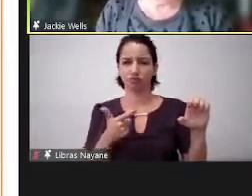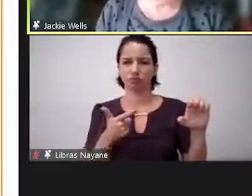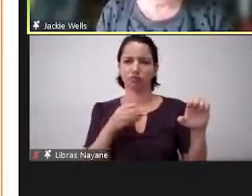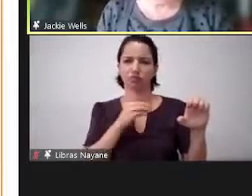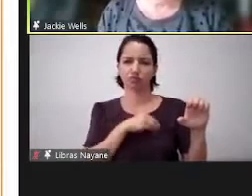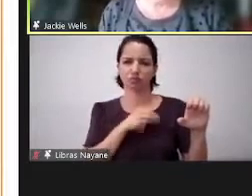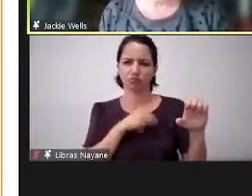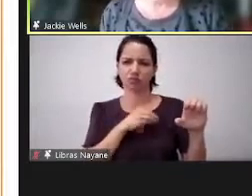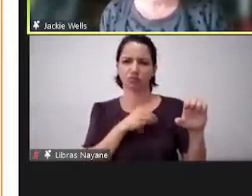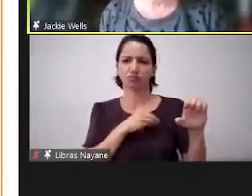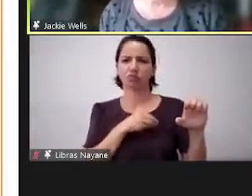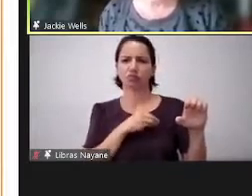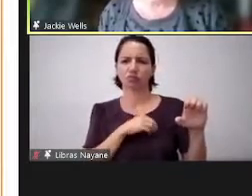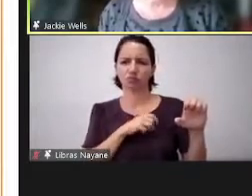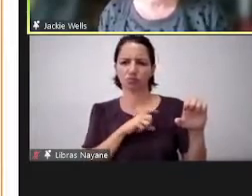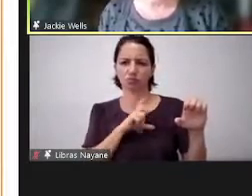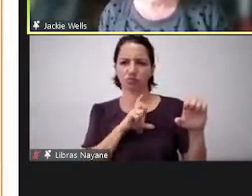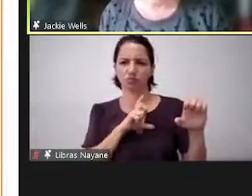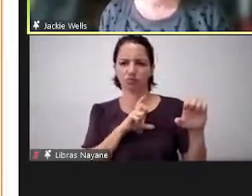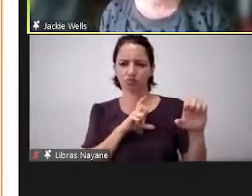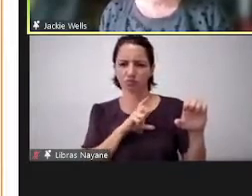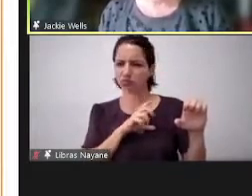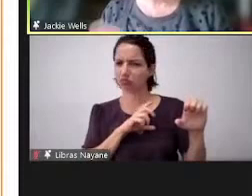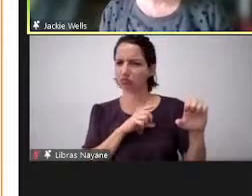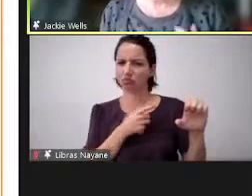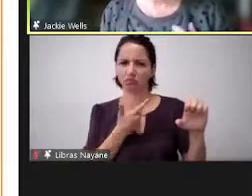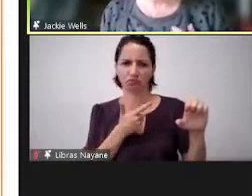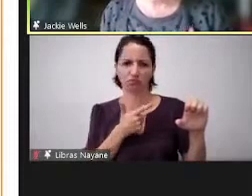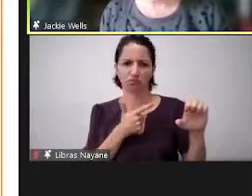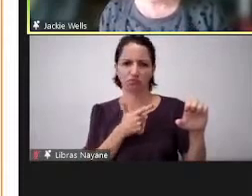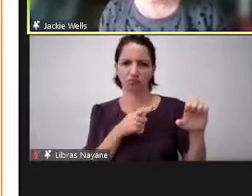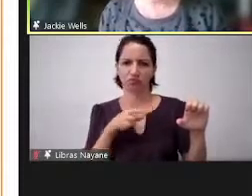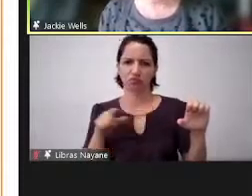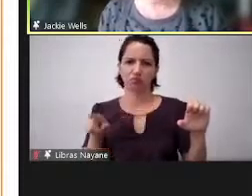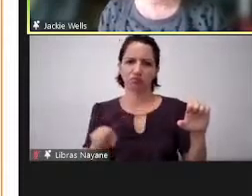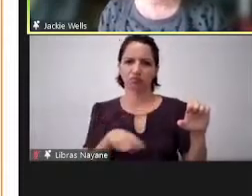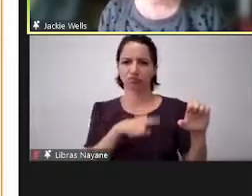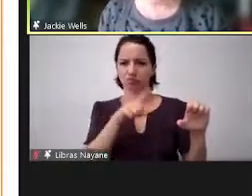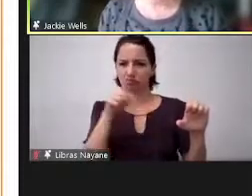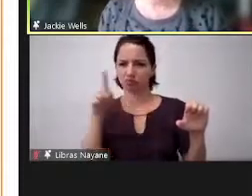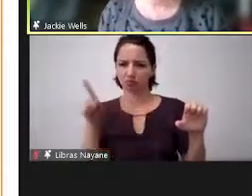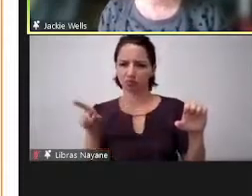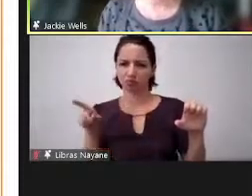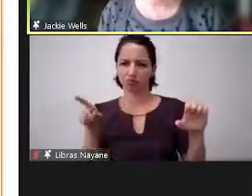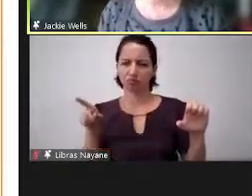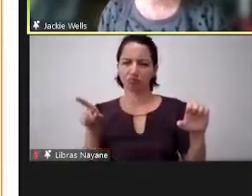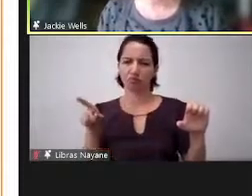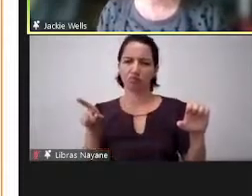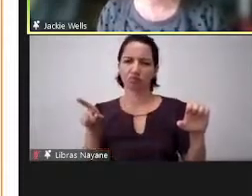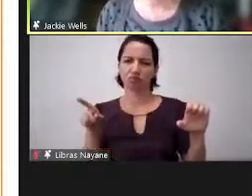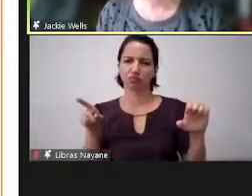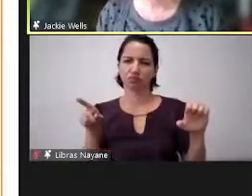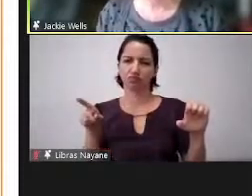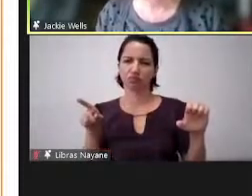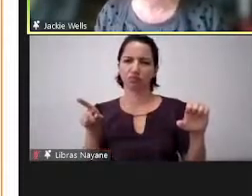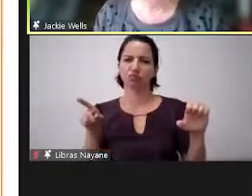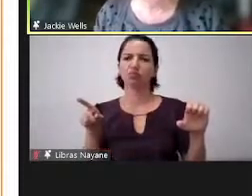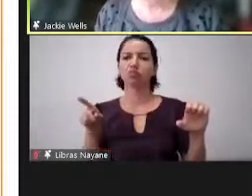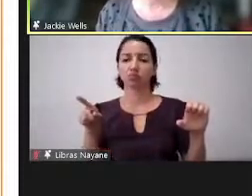in gross terms, 3,600. And if you look at the other extreme in this chart, someone earning